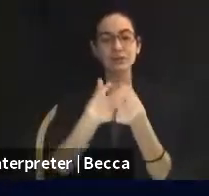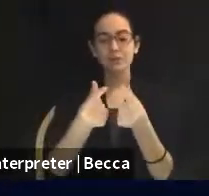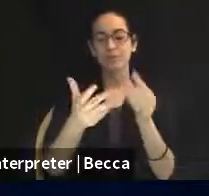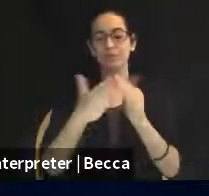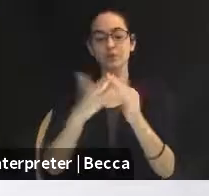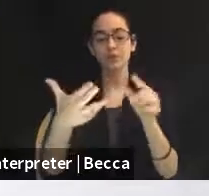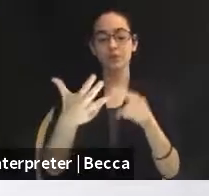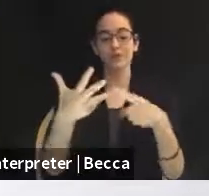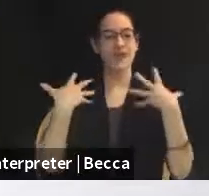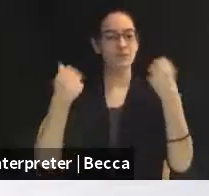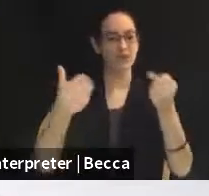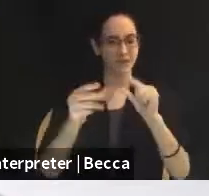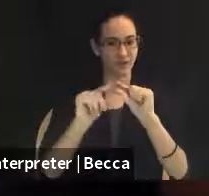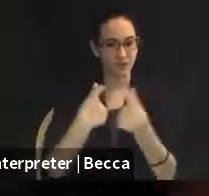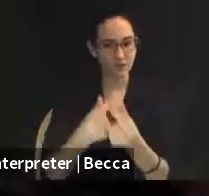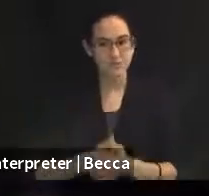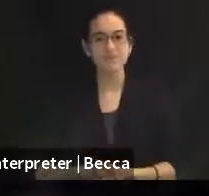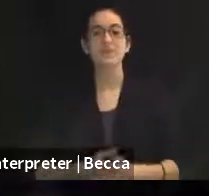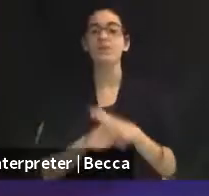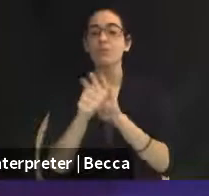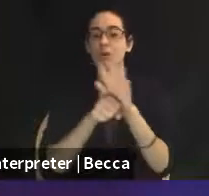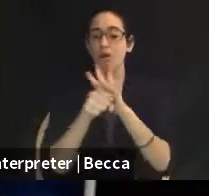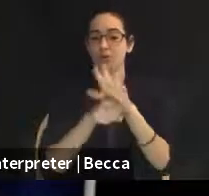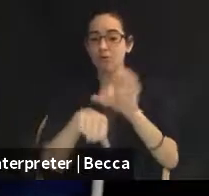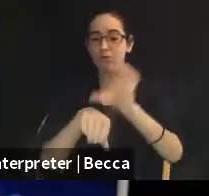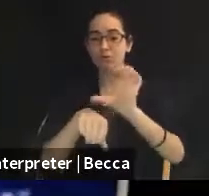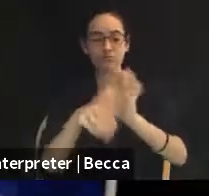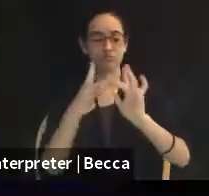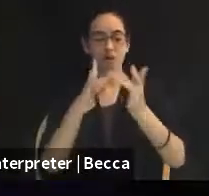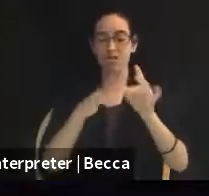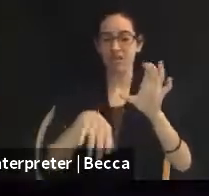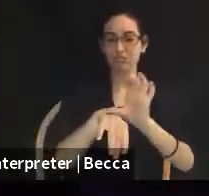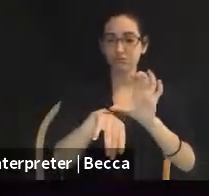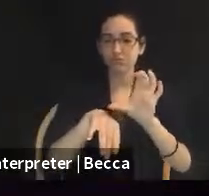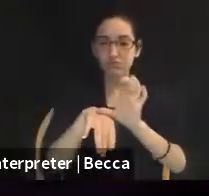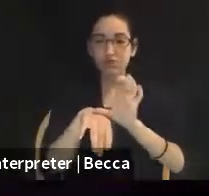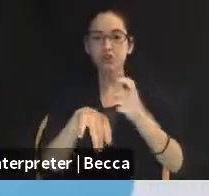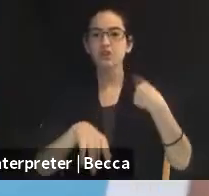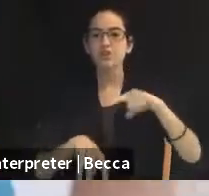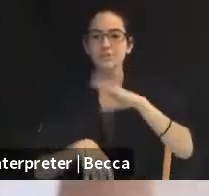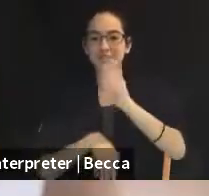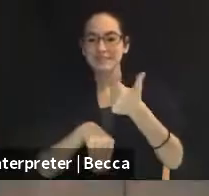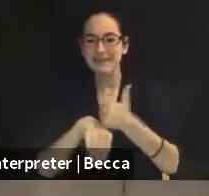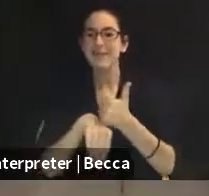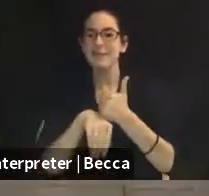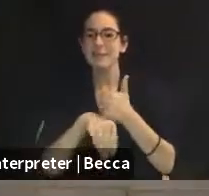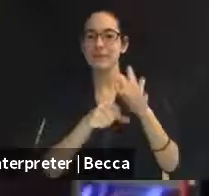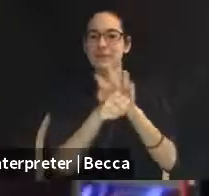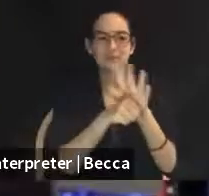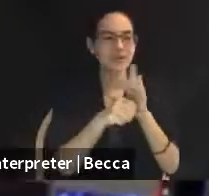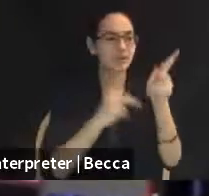groups. Through our local campuses and our online campus, we create the space for people to